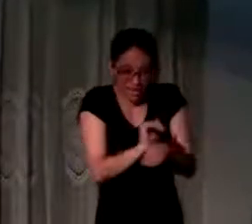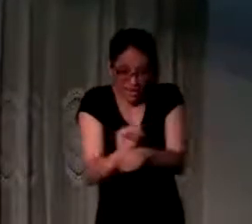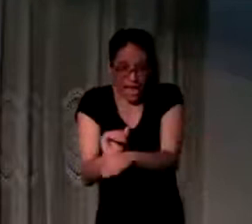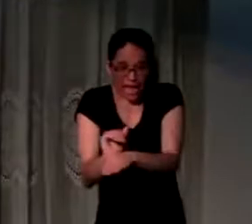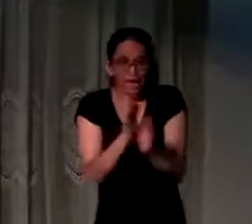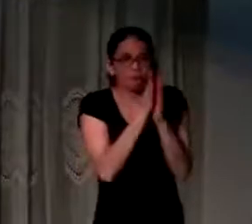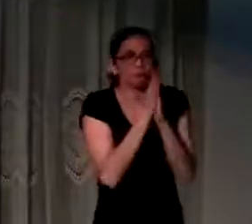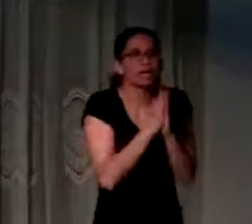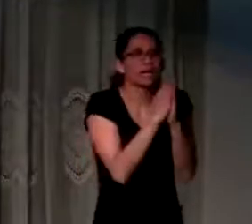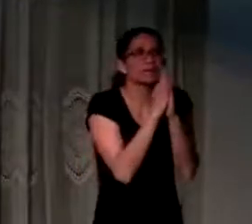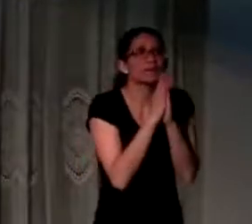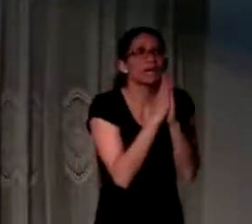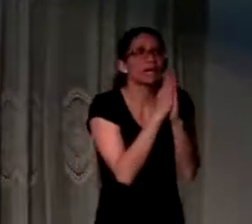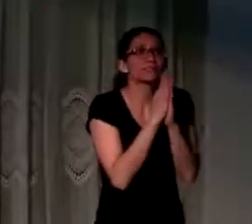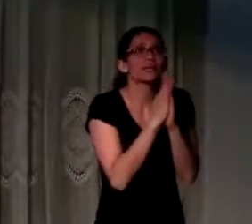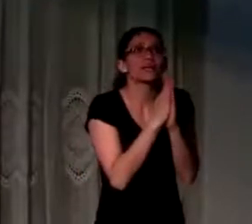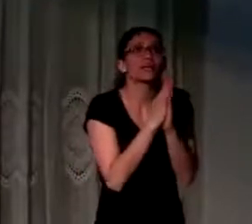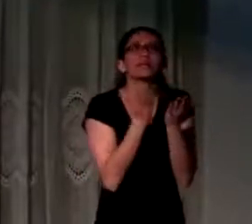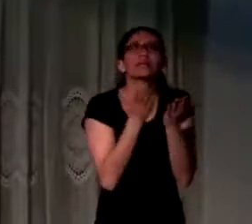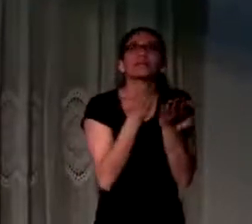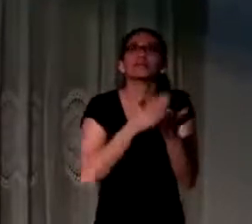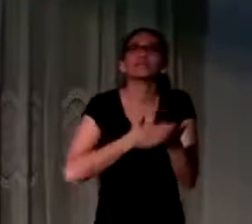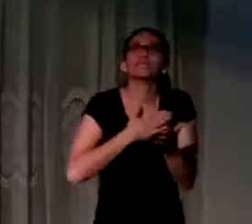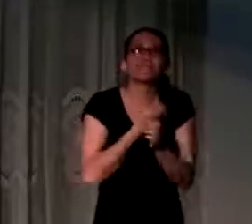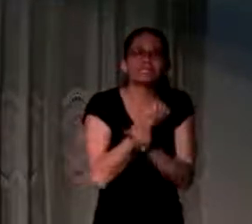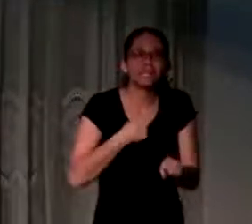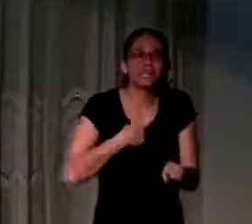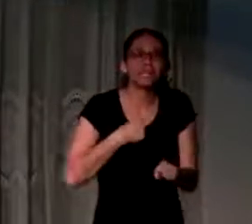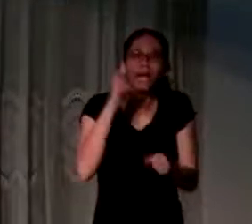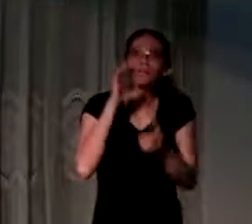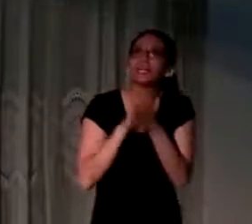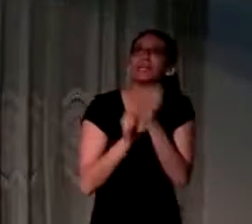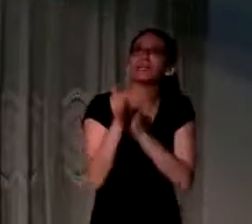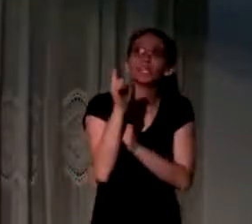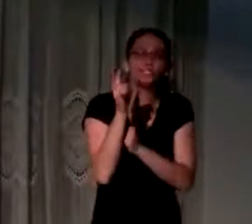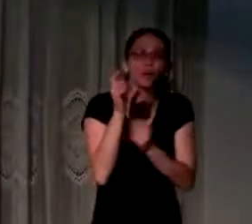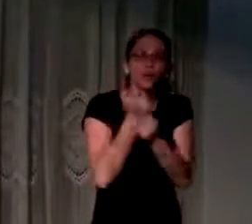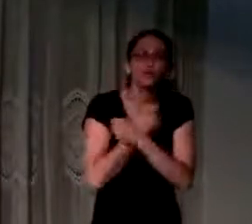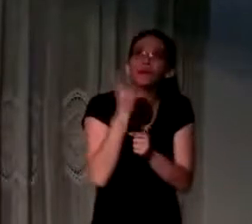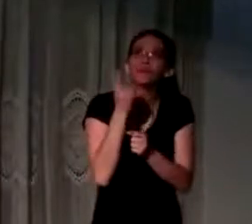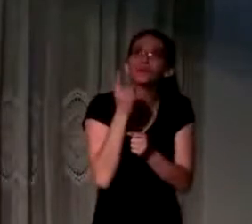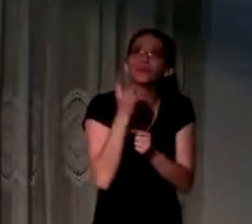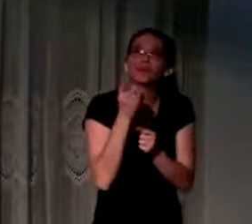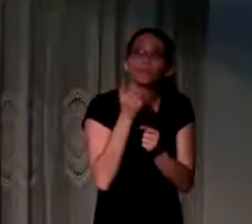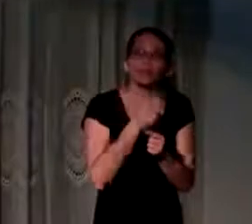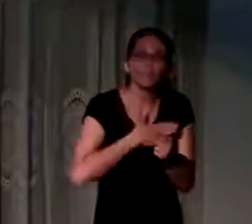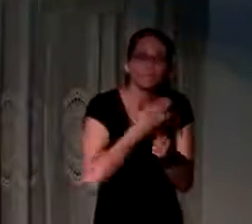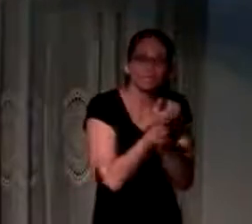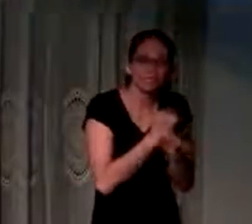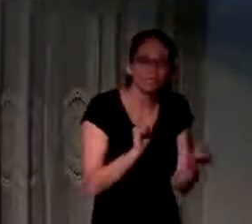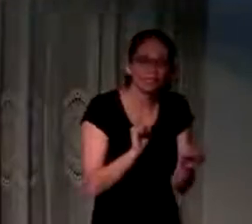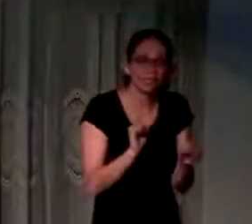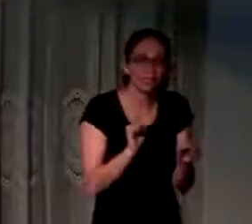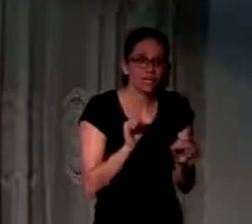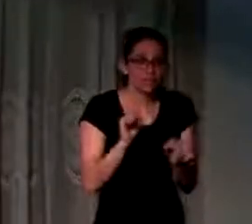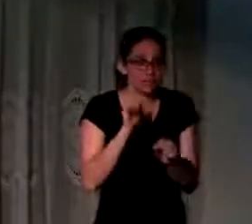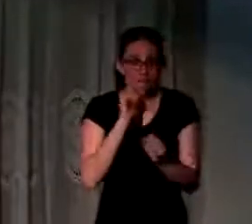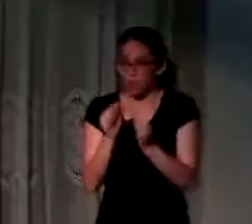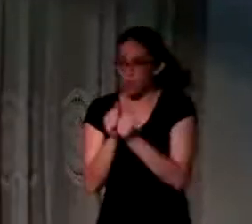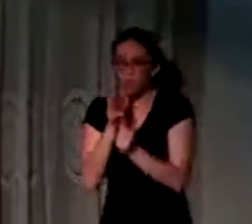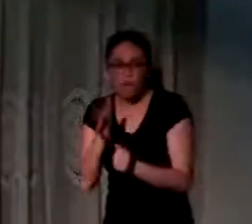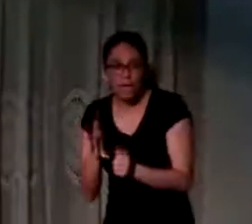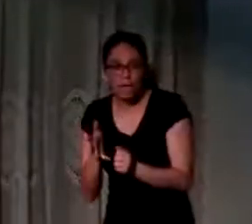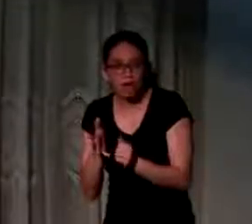than a week. Please save me. I believe. I love. Please save me. I didn't pray it with my grandma. I didn't pray it with